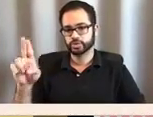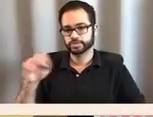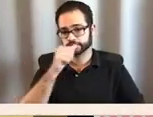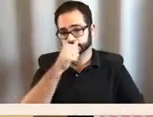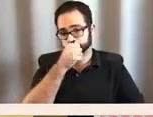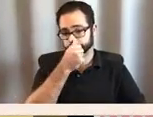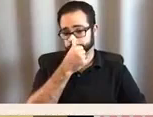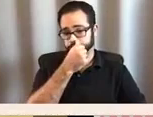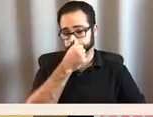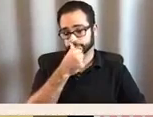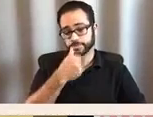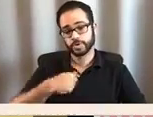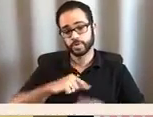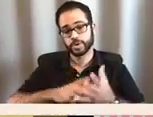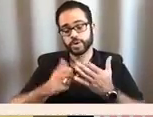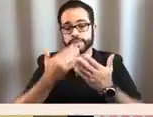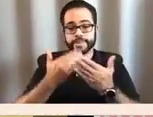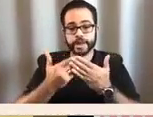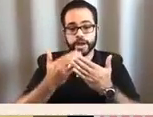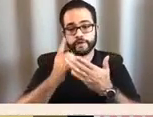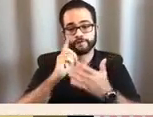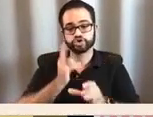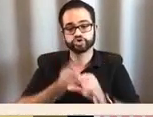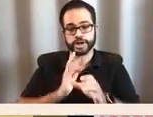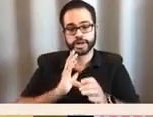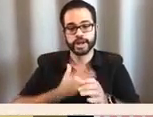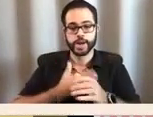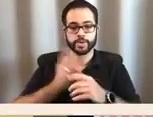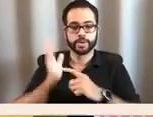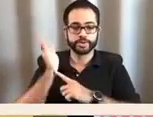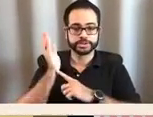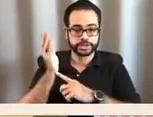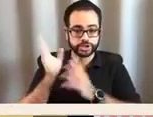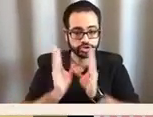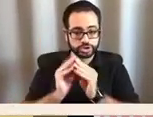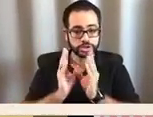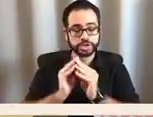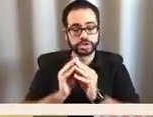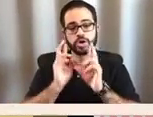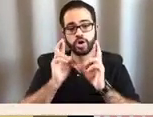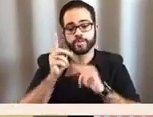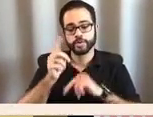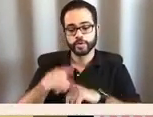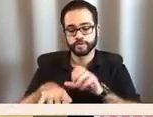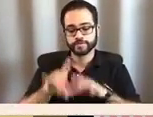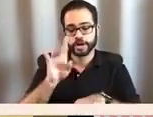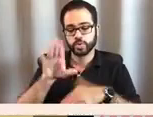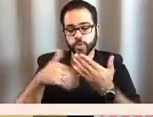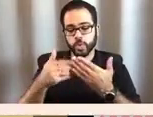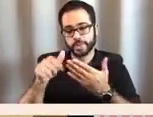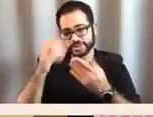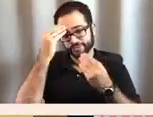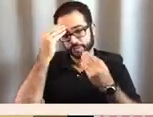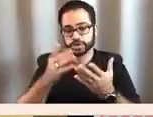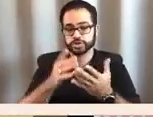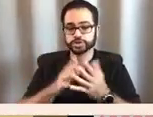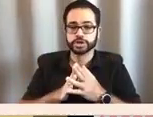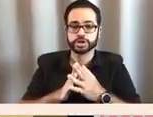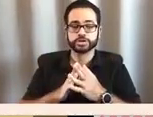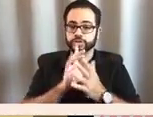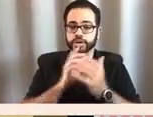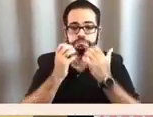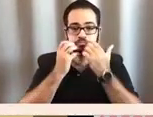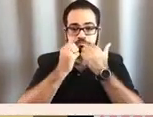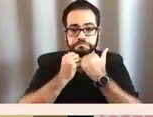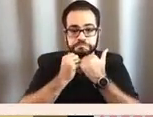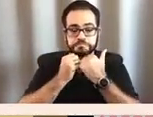janice.seabrooks-blackmore@ucf.edu. We'd like to thank you for joining our presentation, and we hope that you found this information